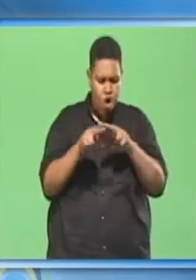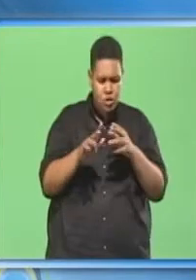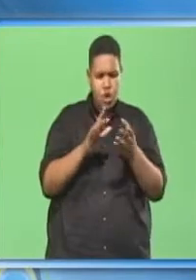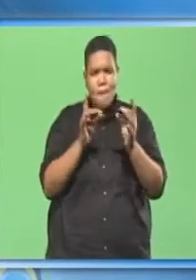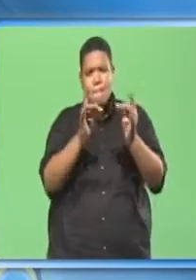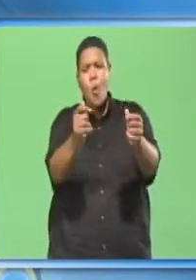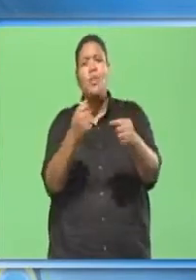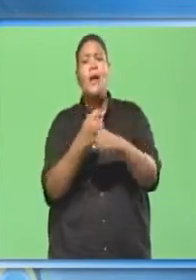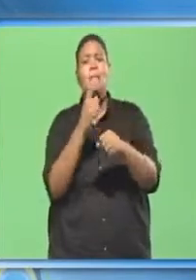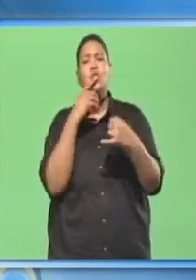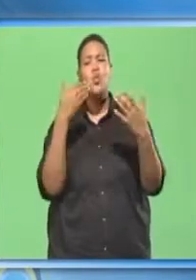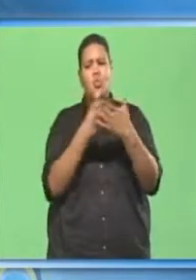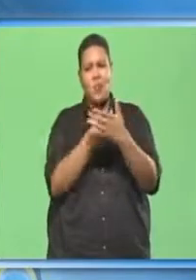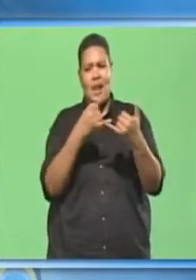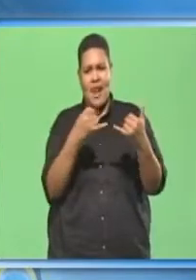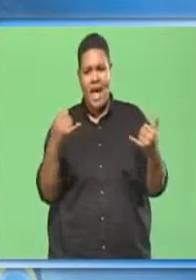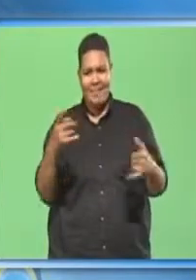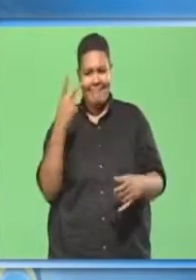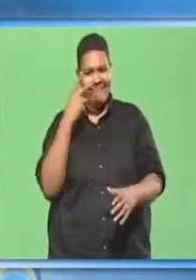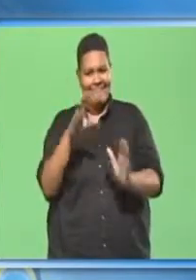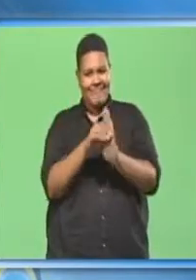and to glue lines.